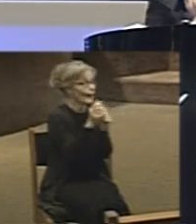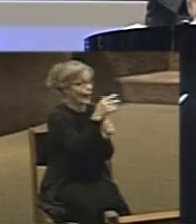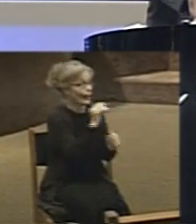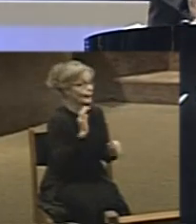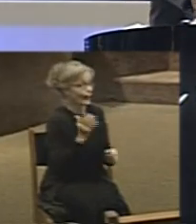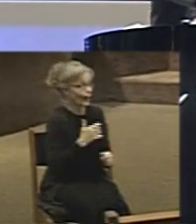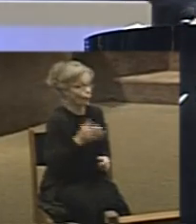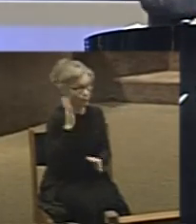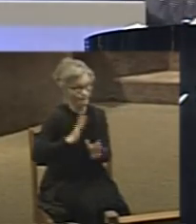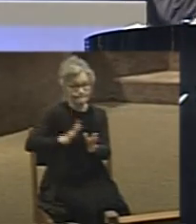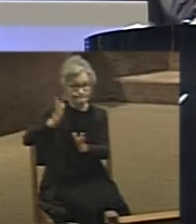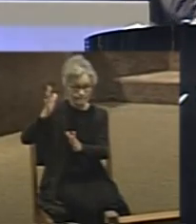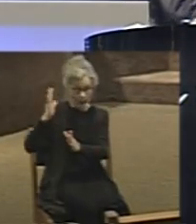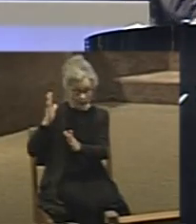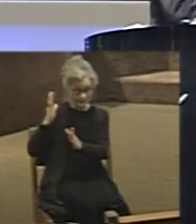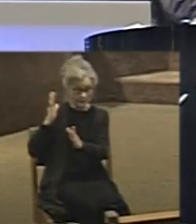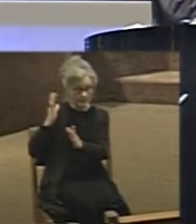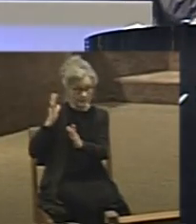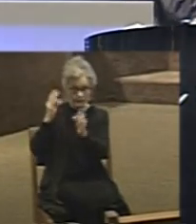told us.